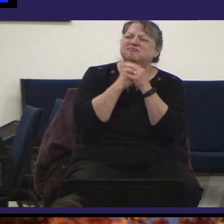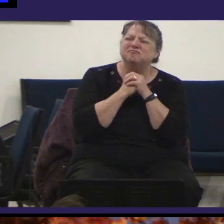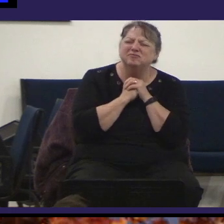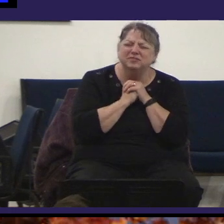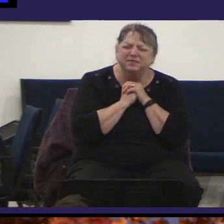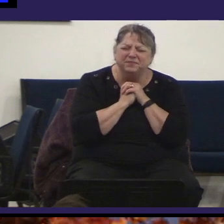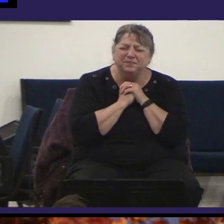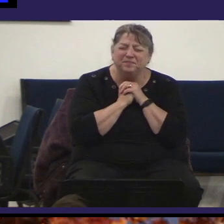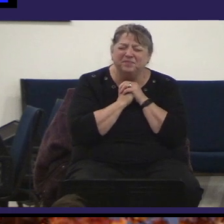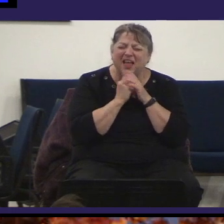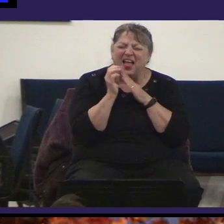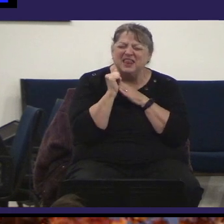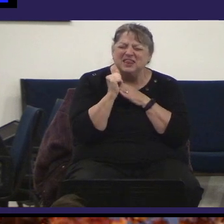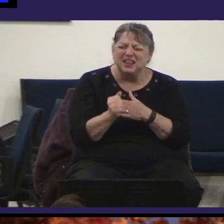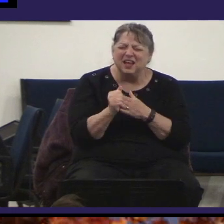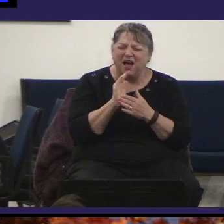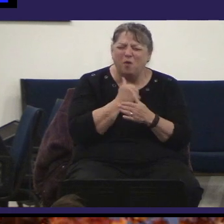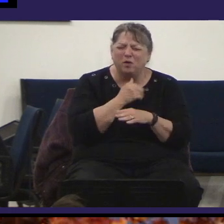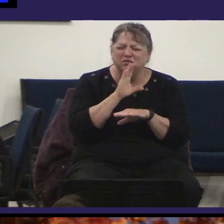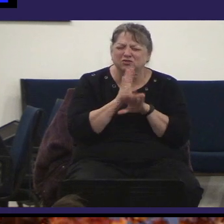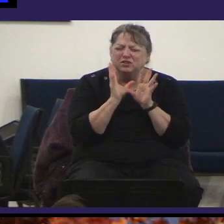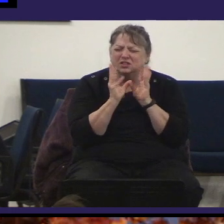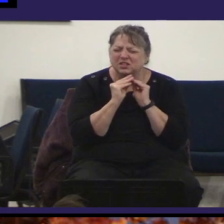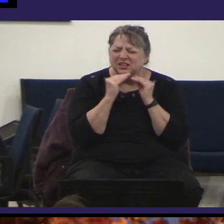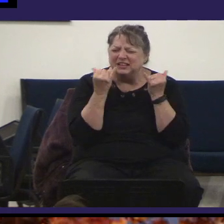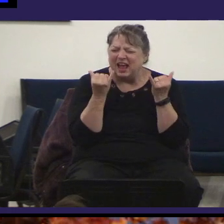Direct this service as you will.